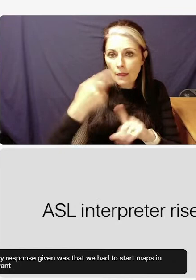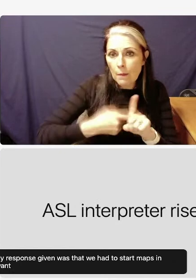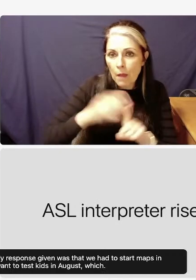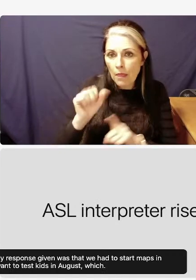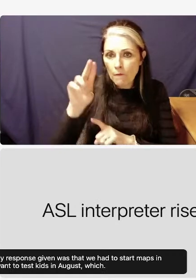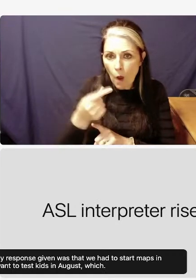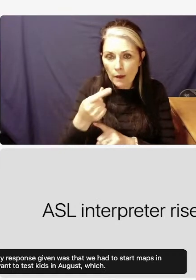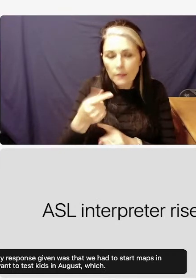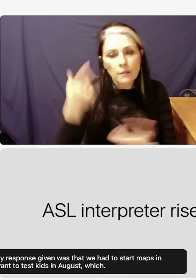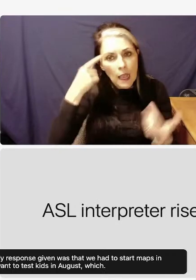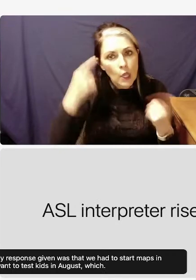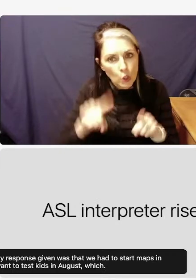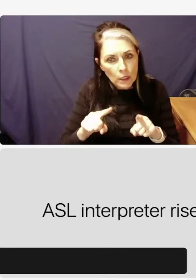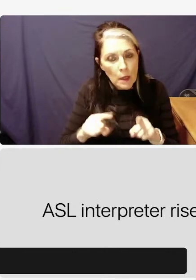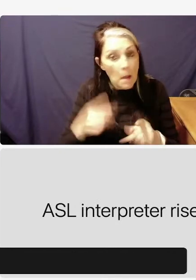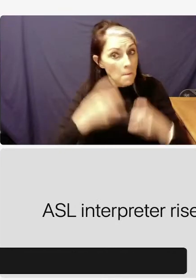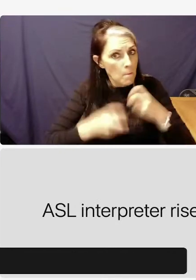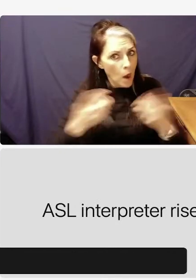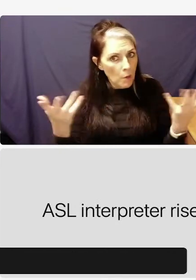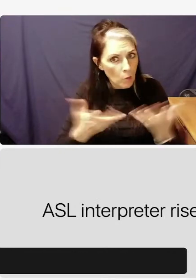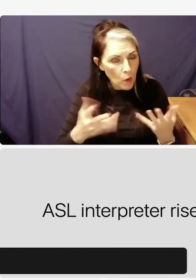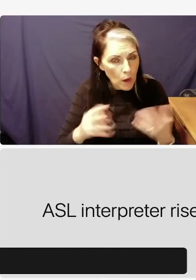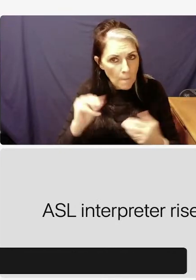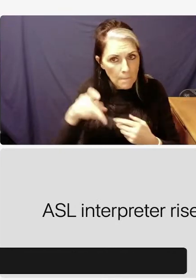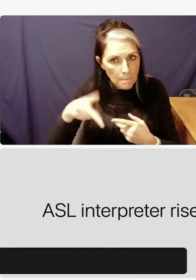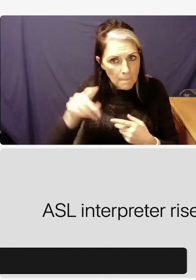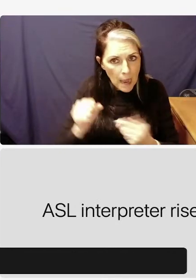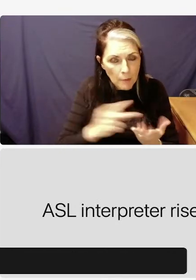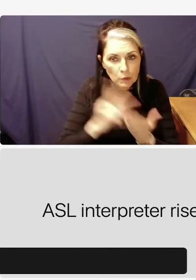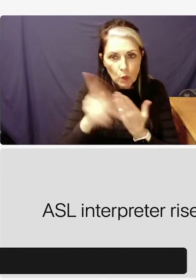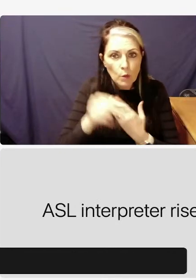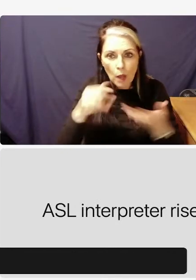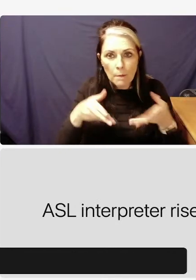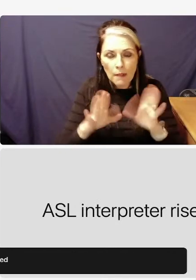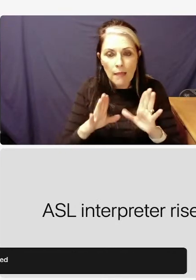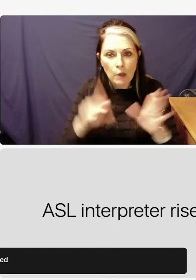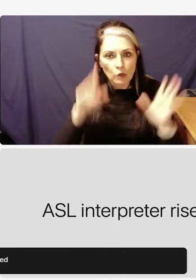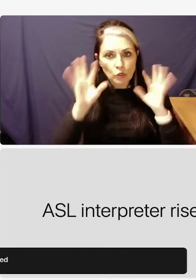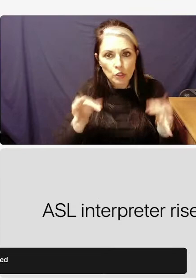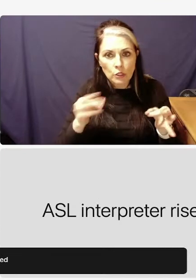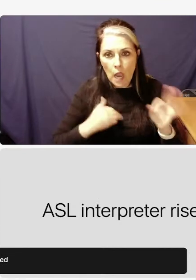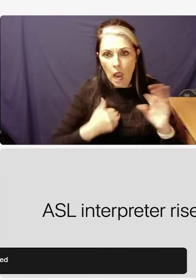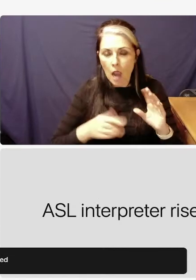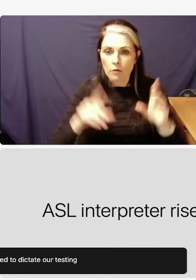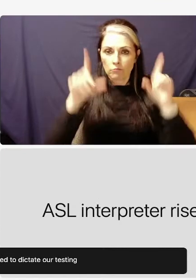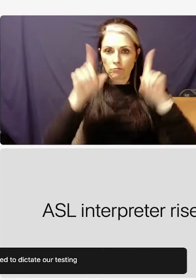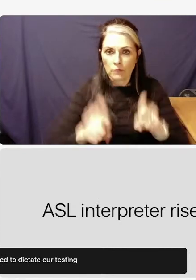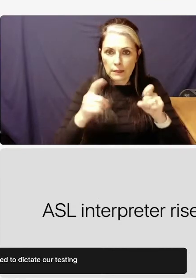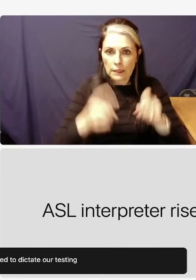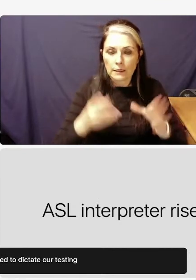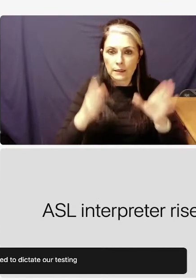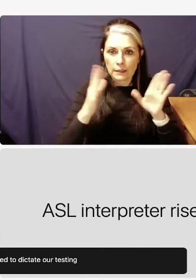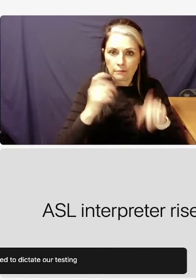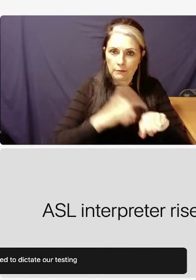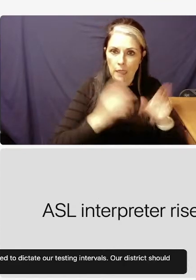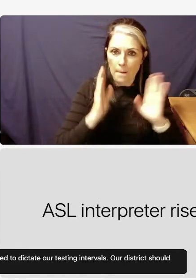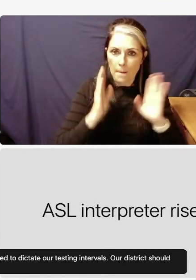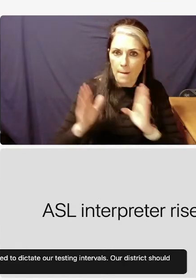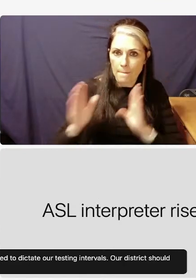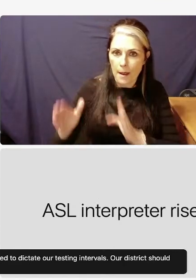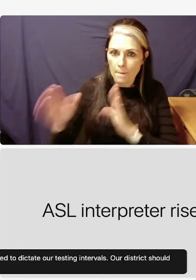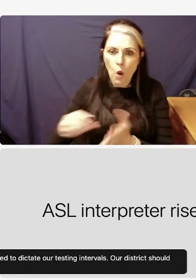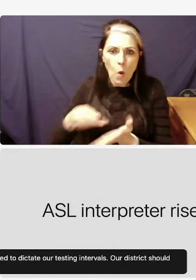with my problem with this is that the maps program should not be allowed to dictate our testing intervals our district should not be paying a